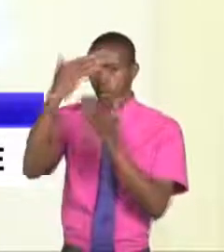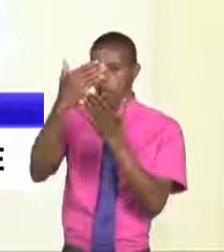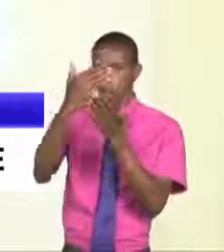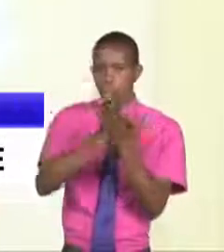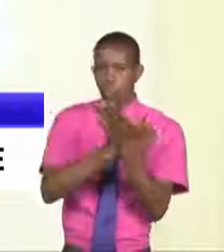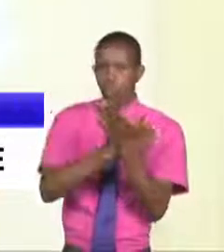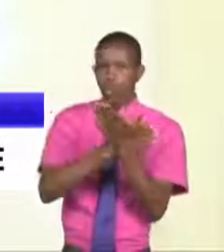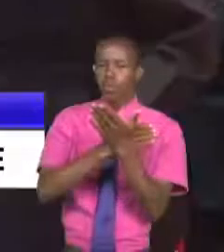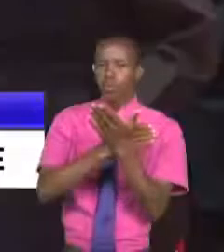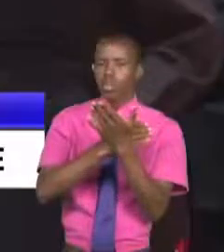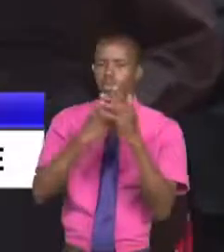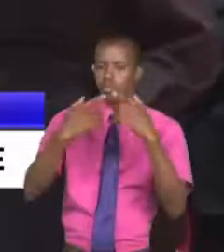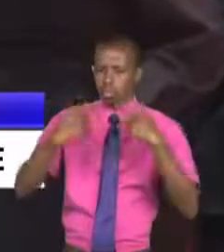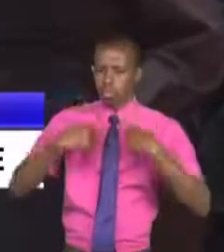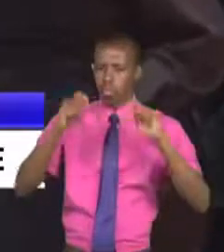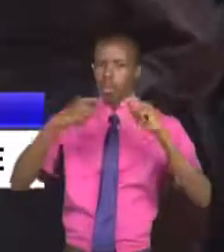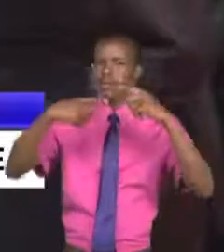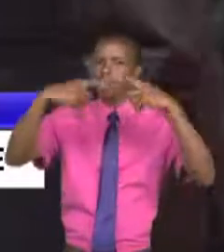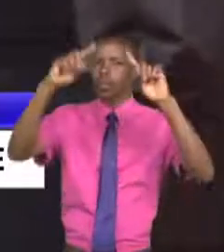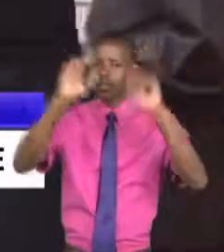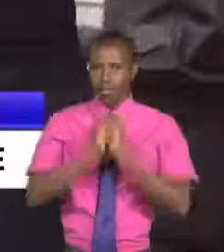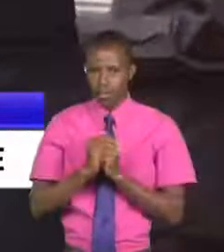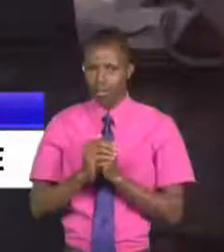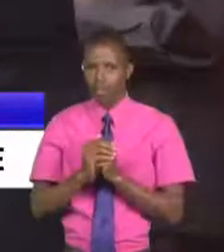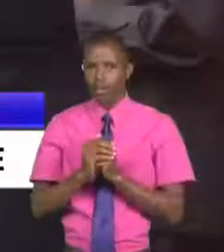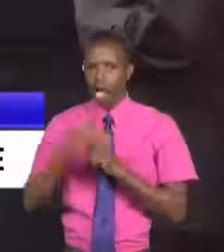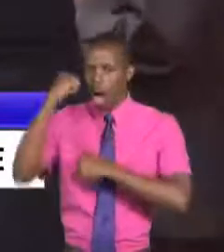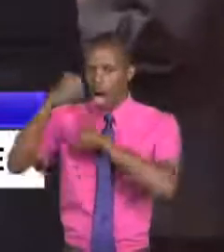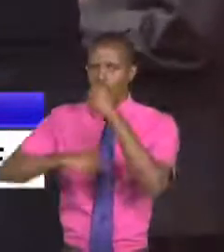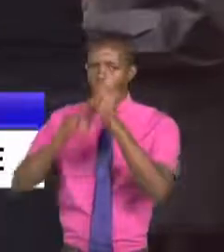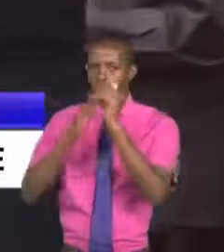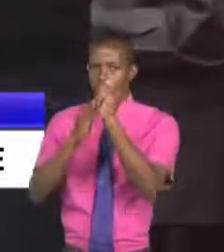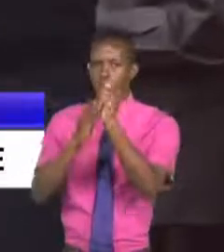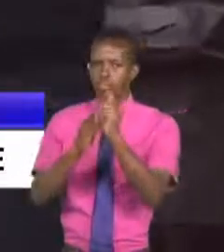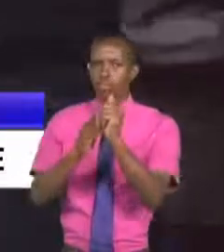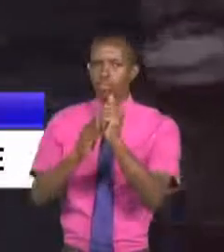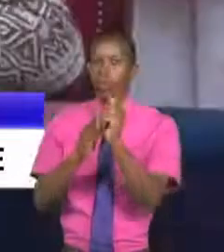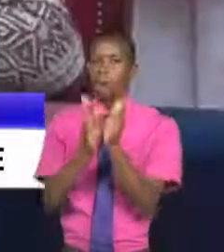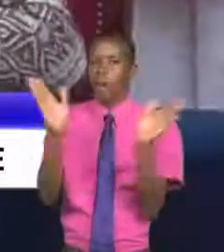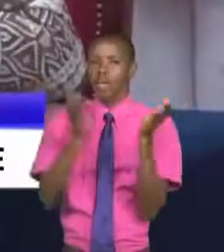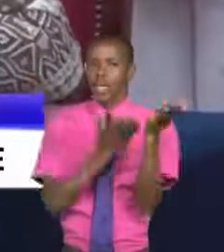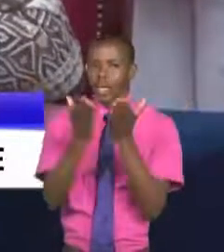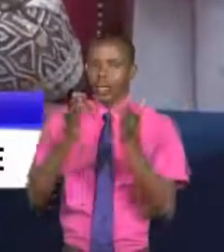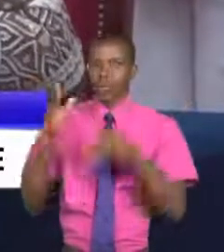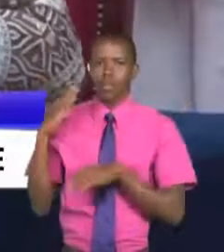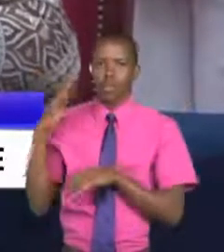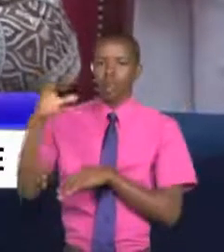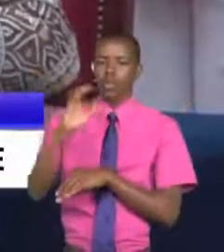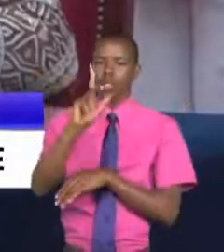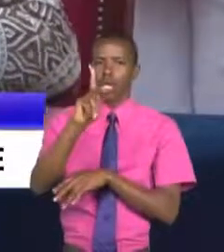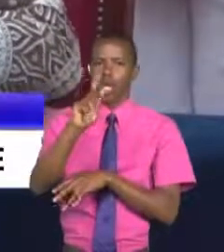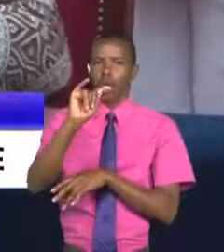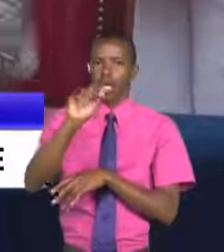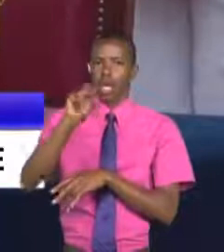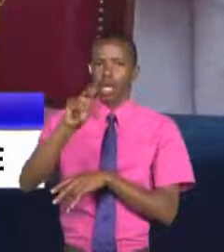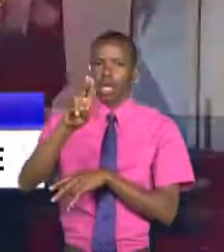to be effectively implemented. The ceremony was conducted by Joseph Kinyua, the head of public service. However, the Deputy